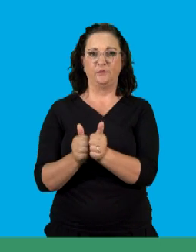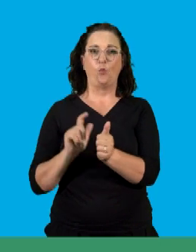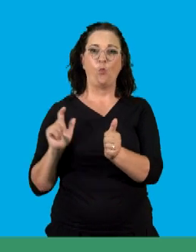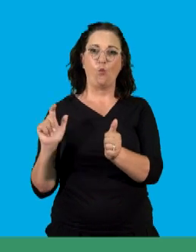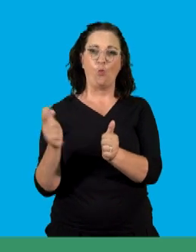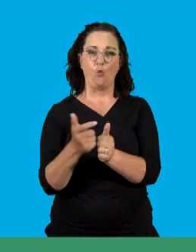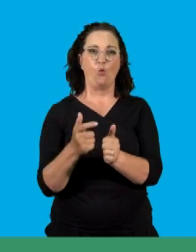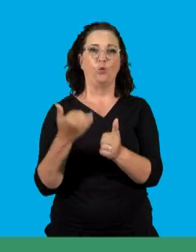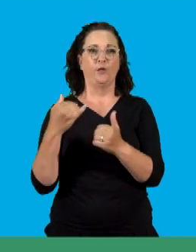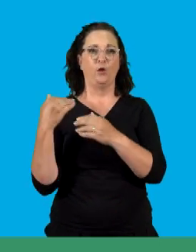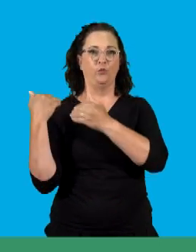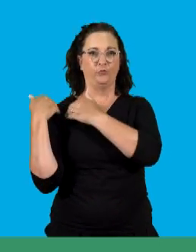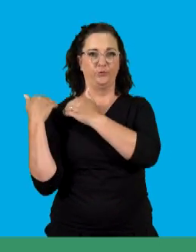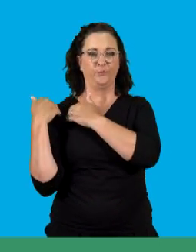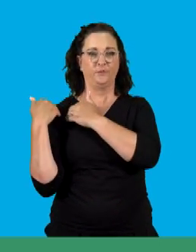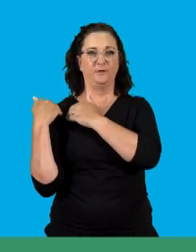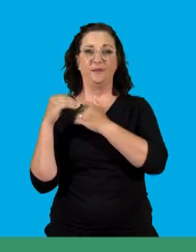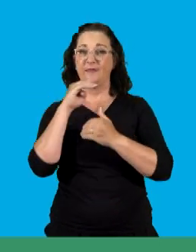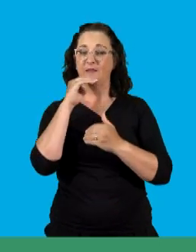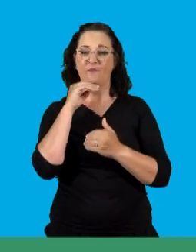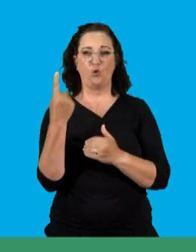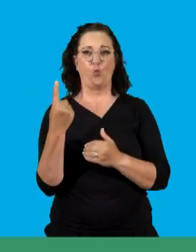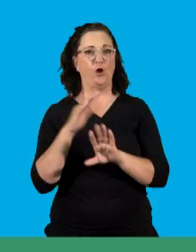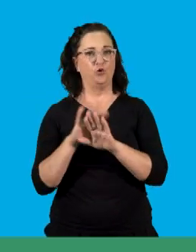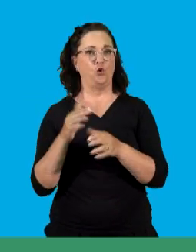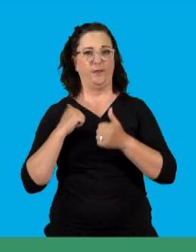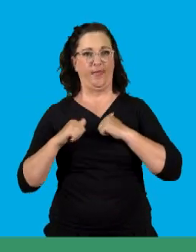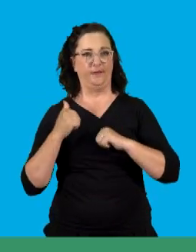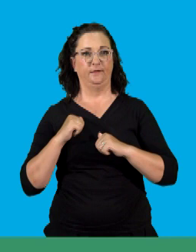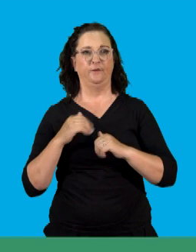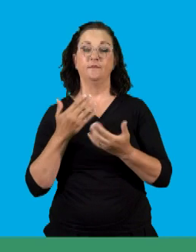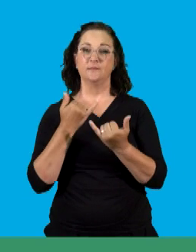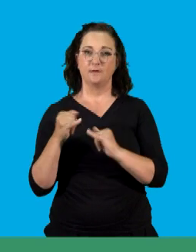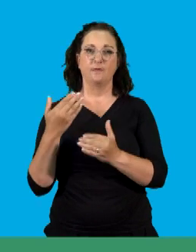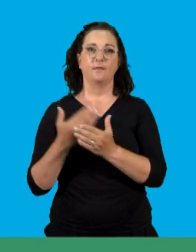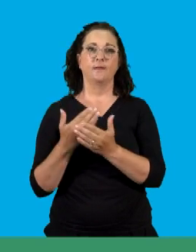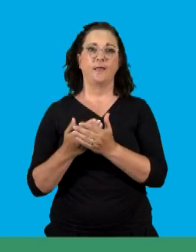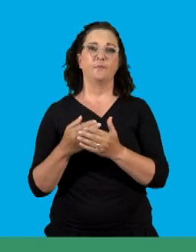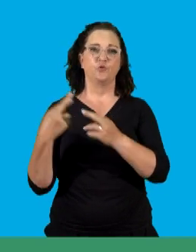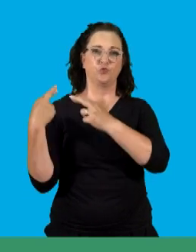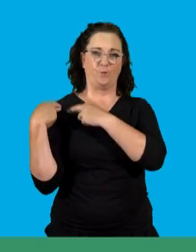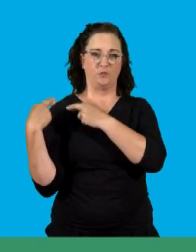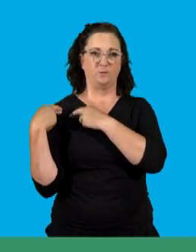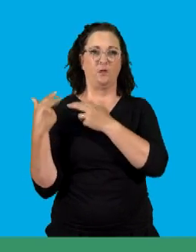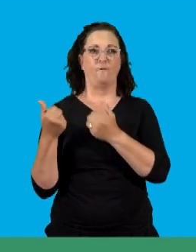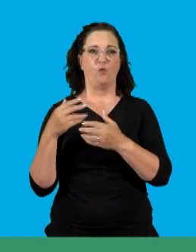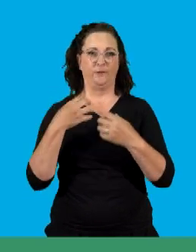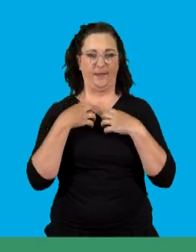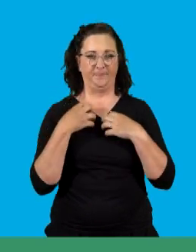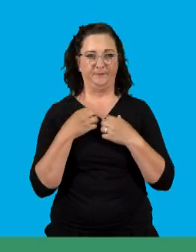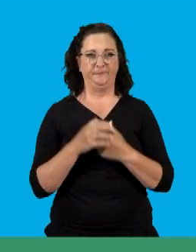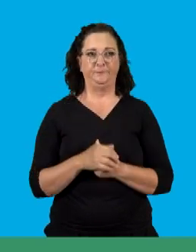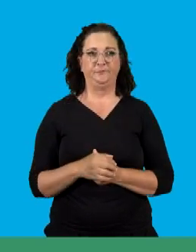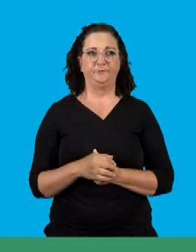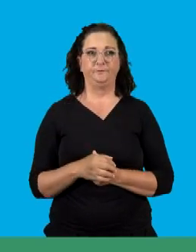business, even if they are no longer active in the office. So the characteristic of